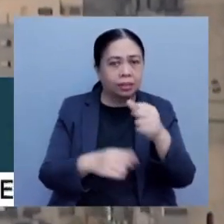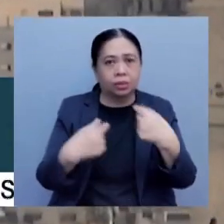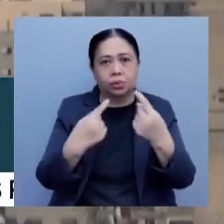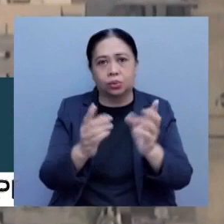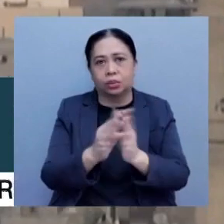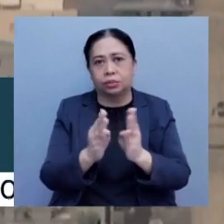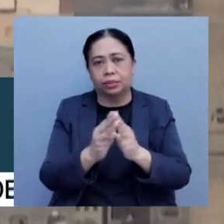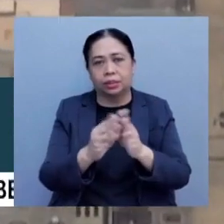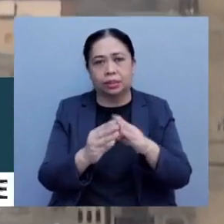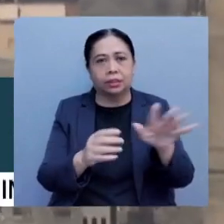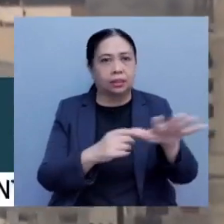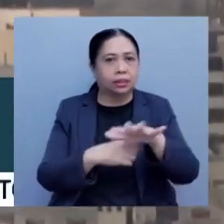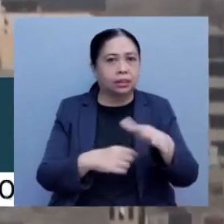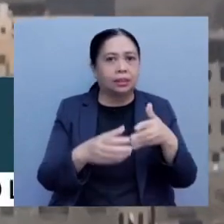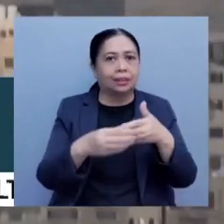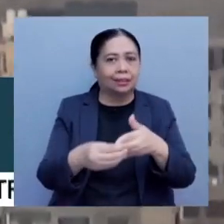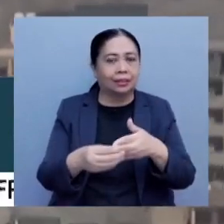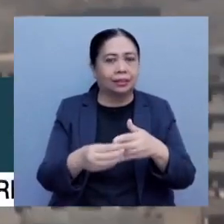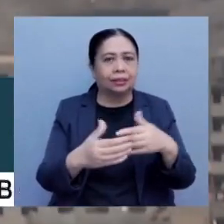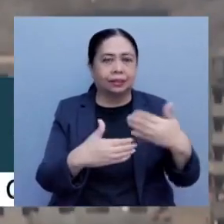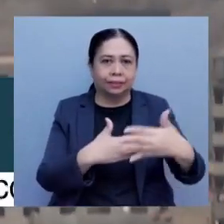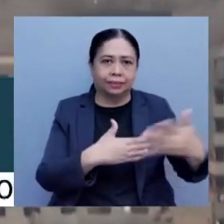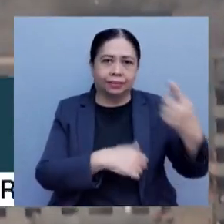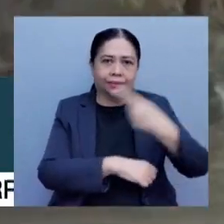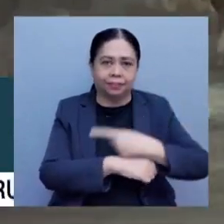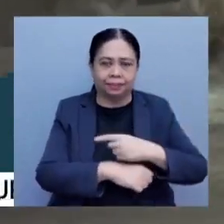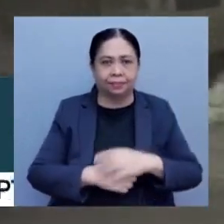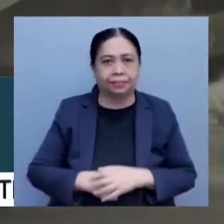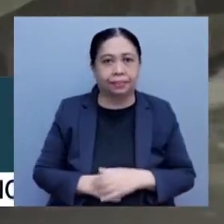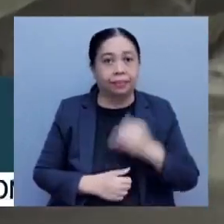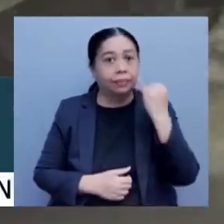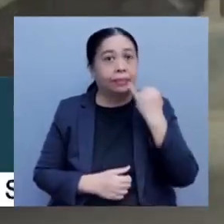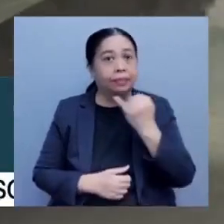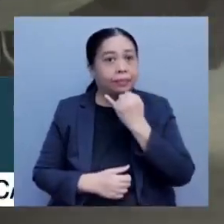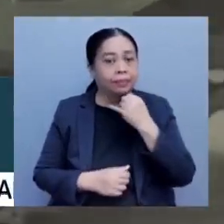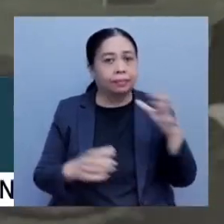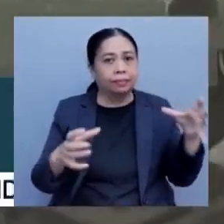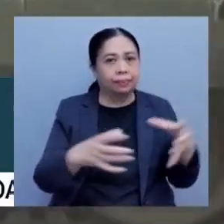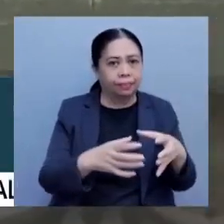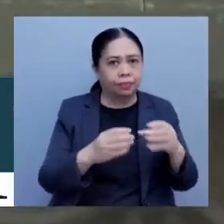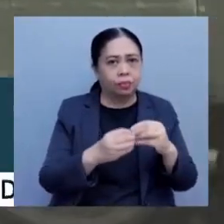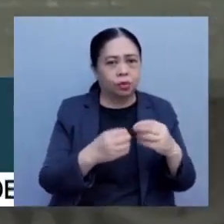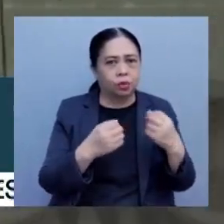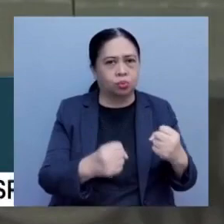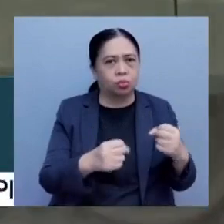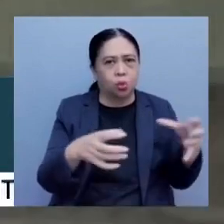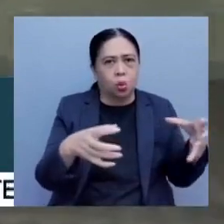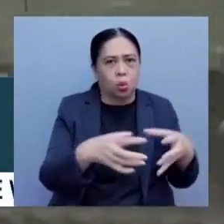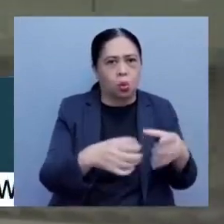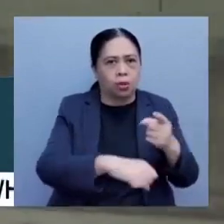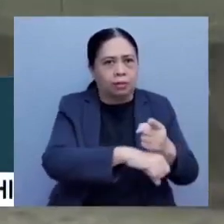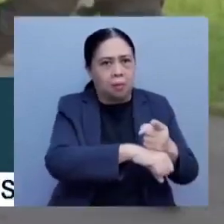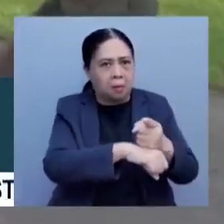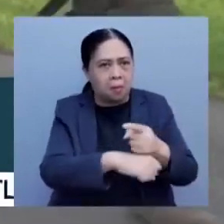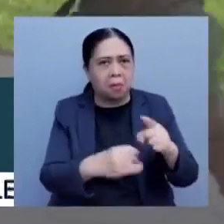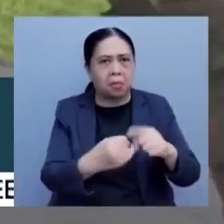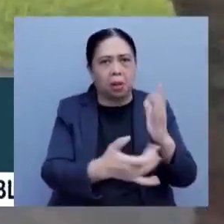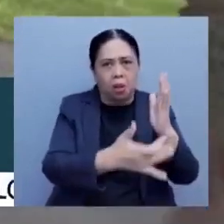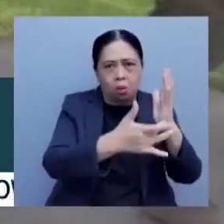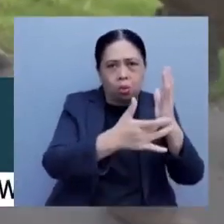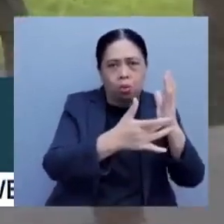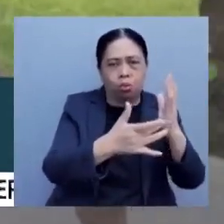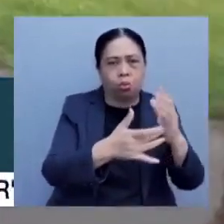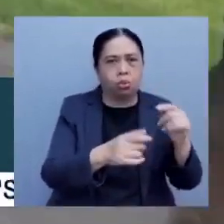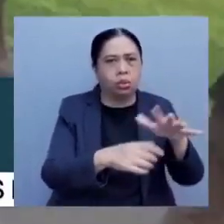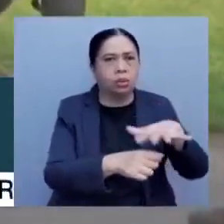regional leaders in the coming days. Israel is gathering massive forces, tanks, and other heavy armor